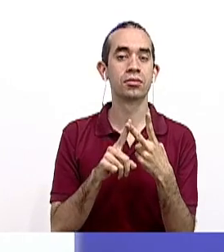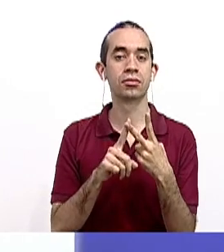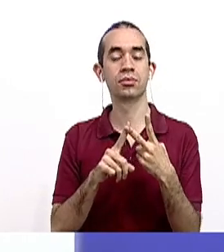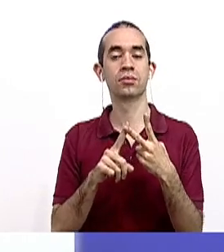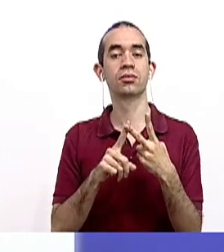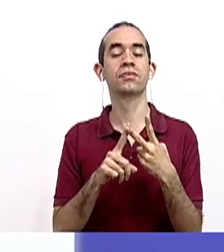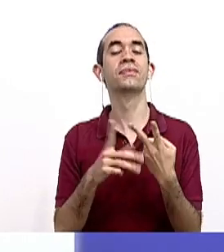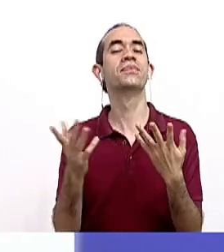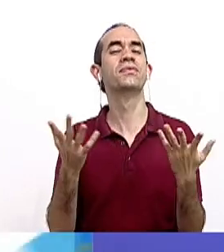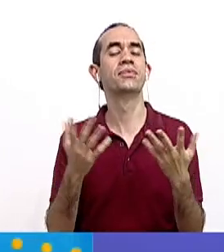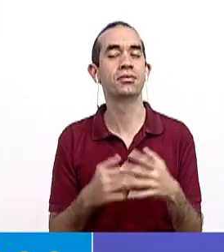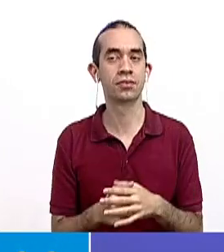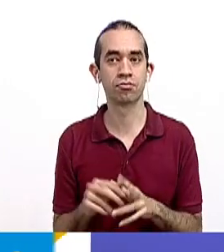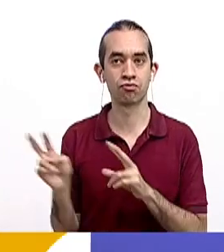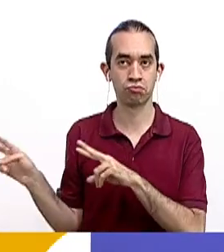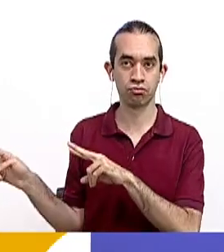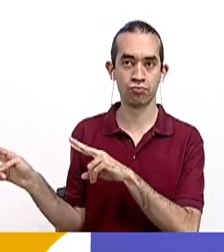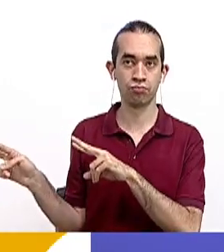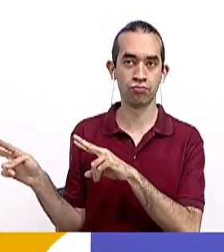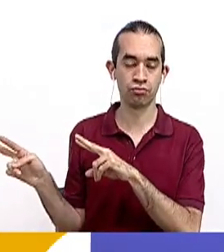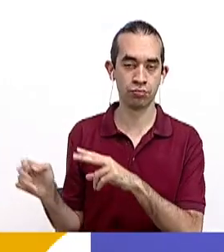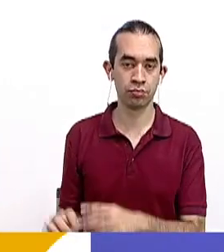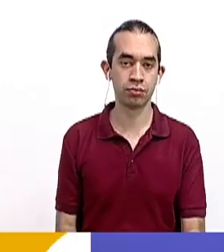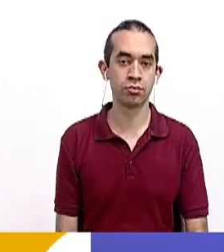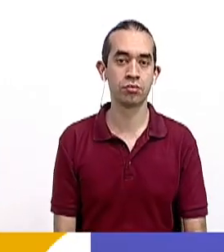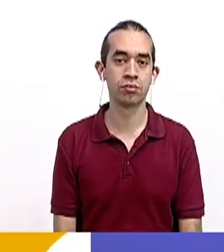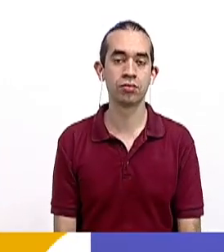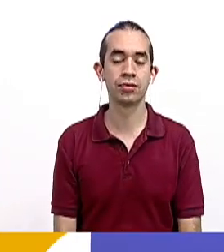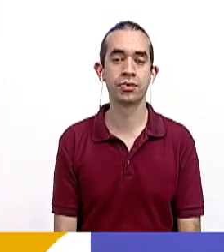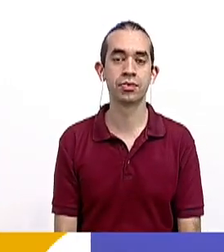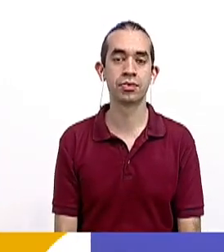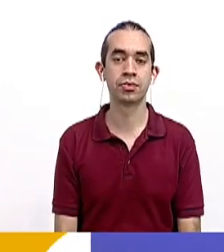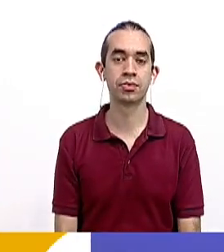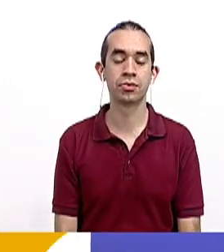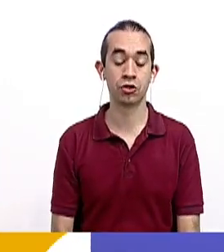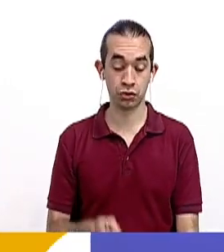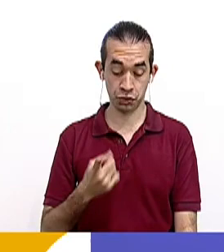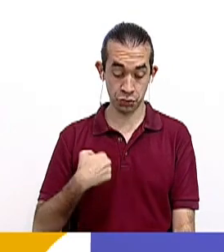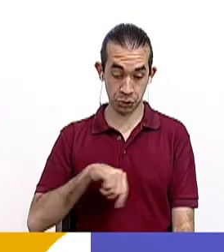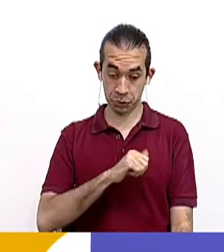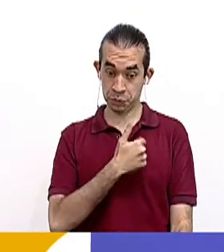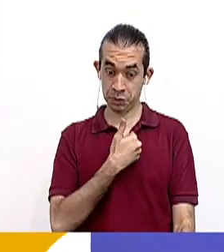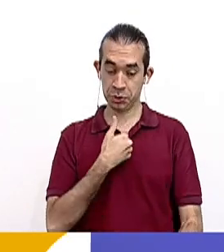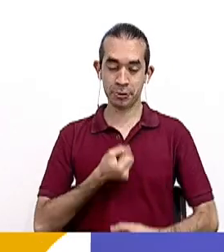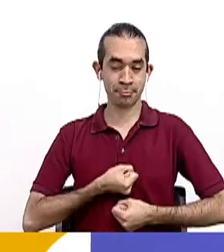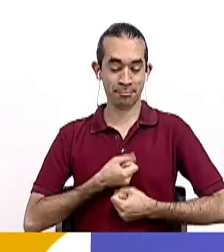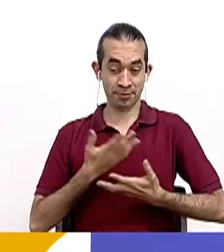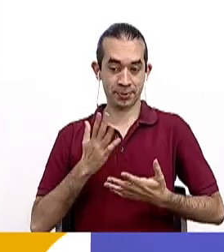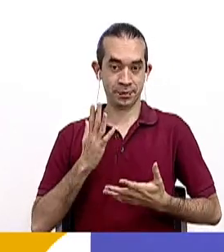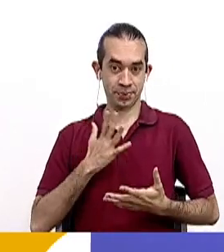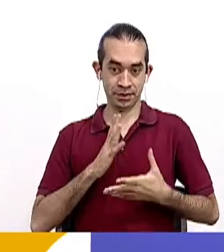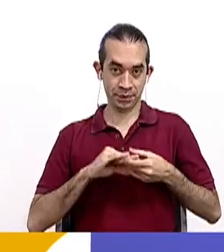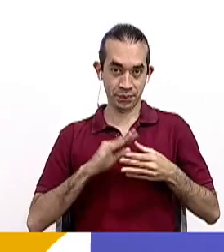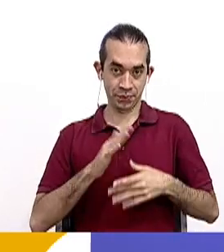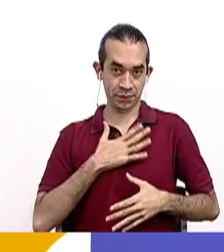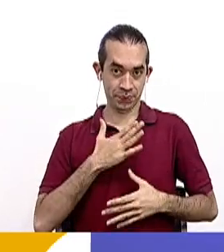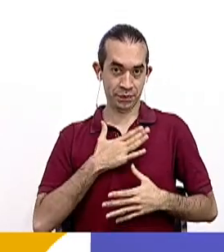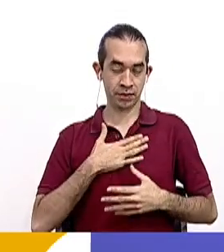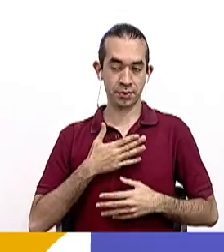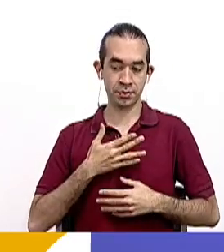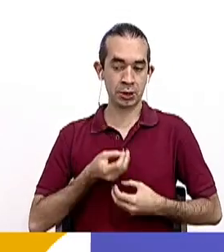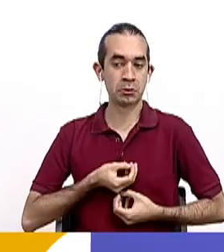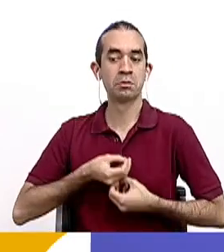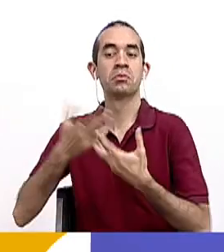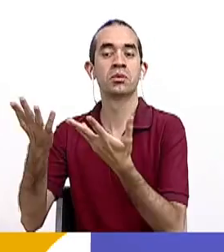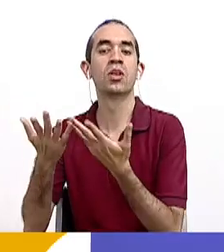I have for you today, it's how or in which ways can we inspire other people with our life stories? Now, I